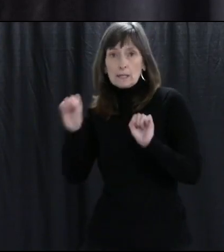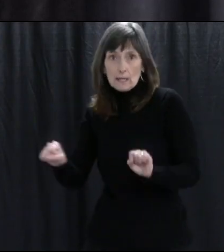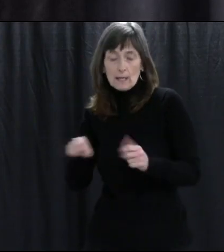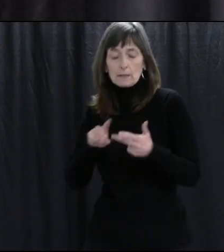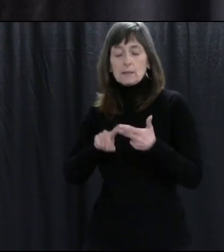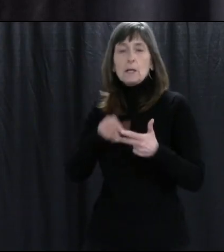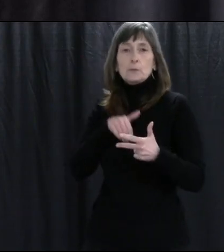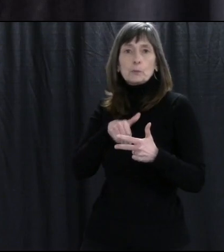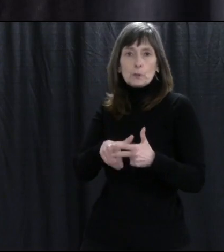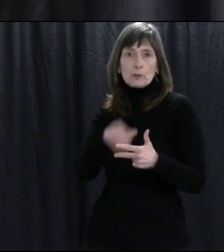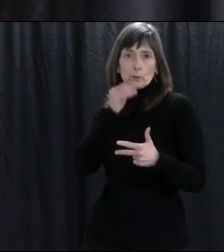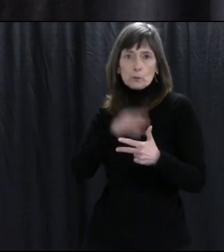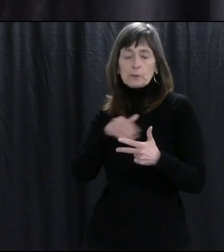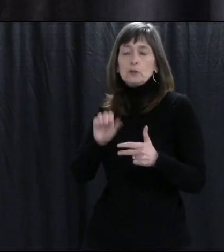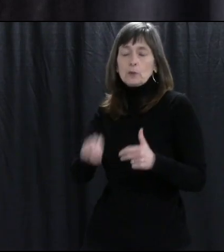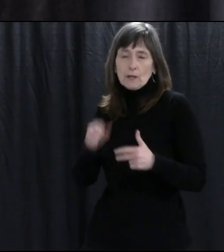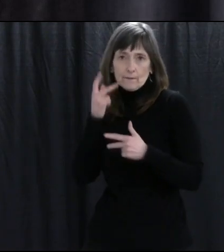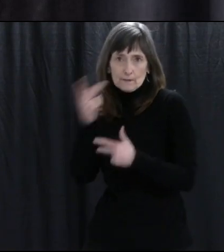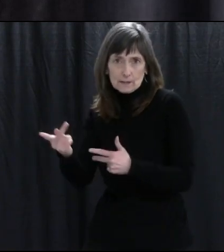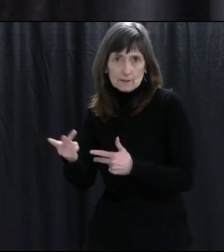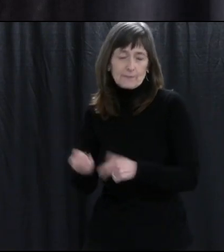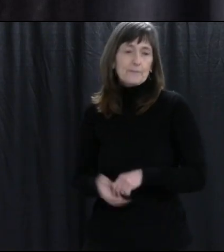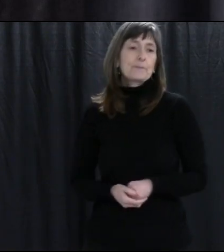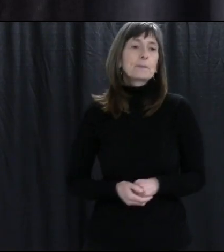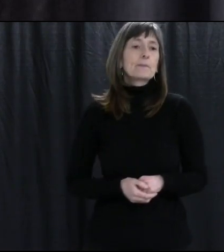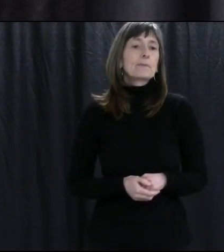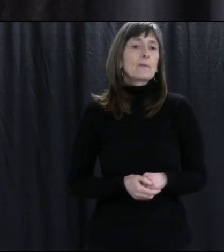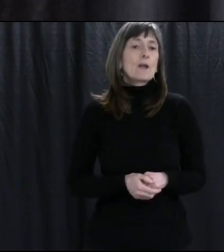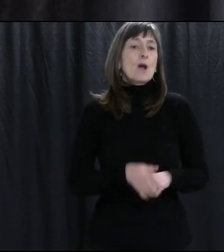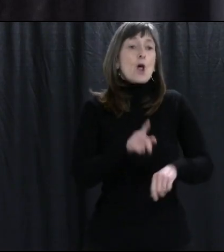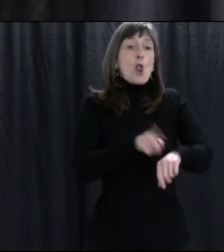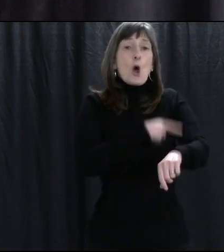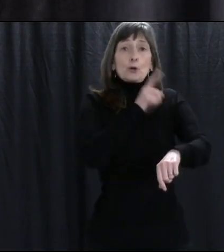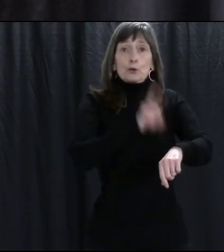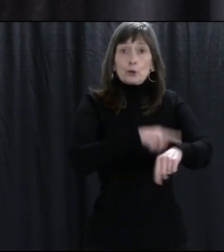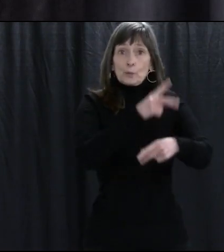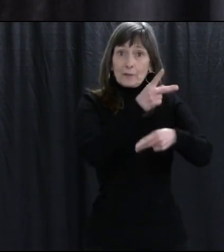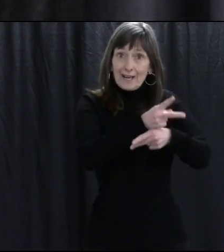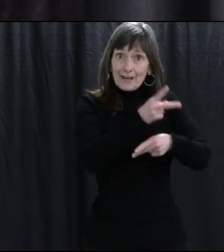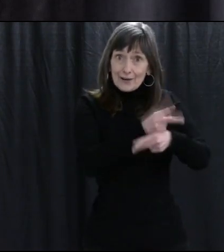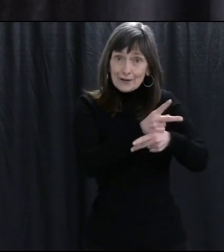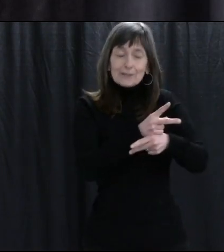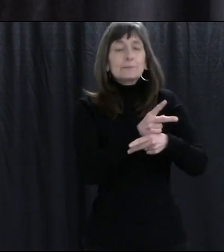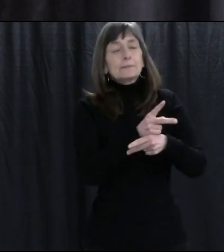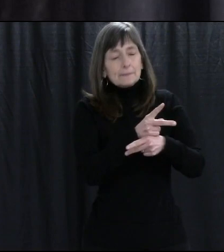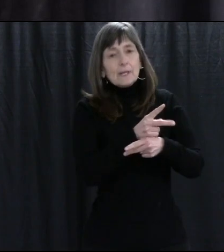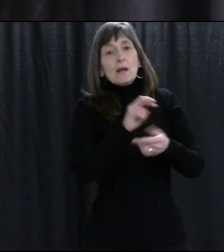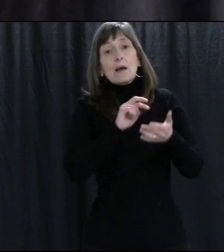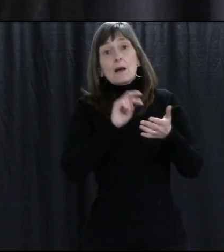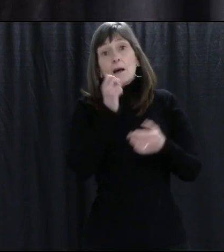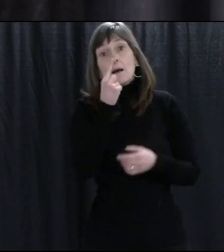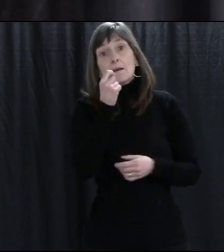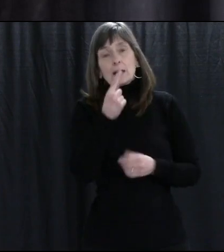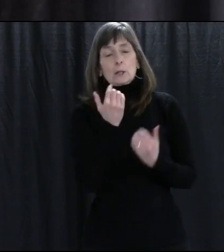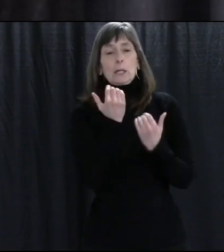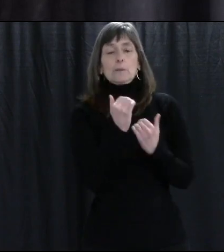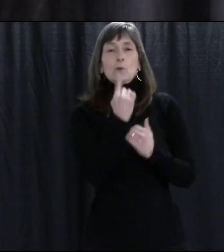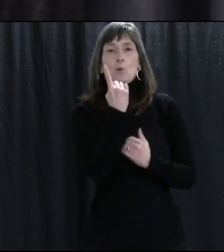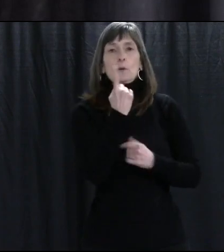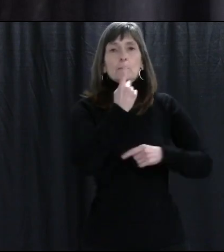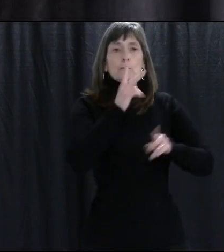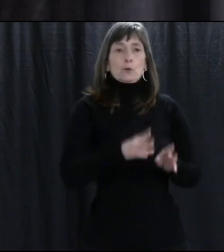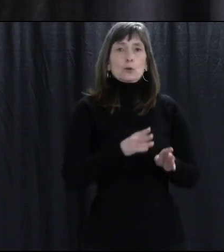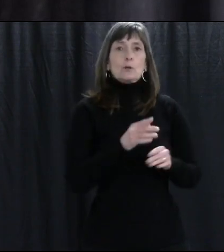restrictions on RHA long-term care is one individual per day. We have made those